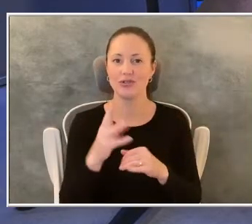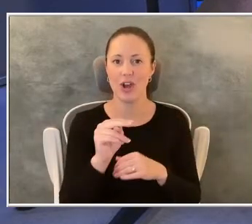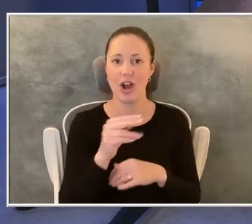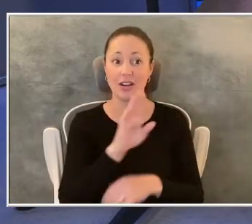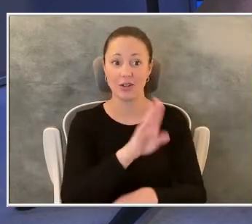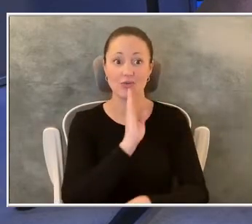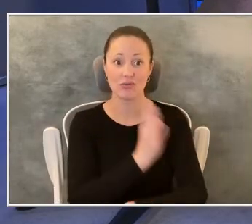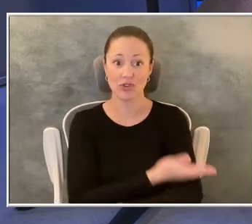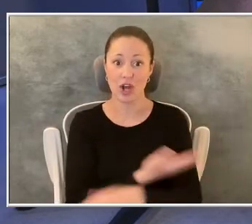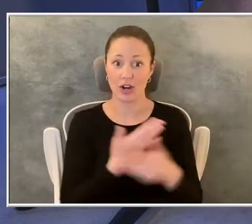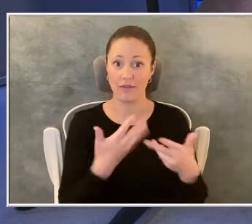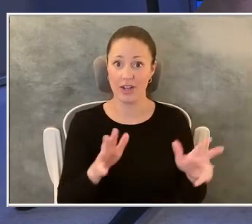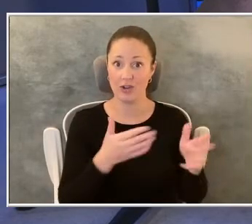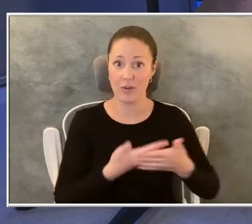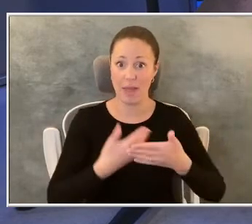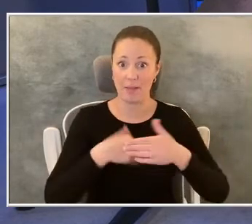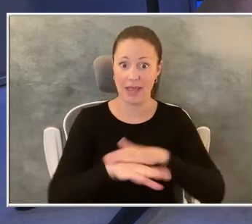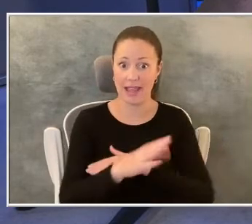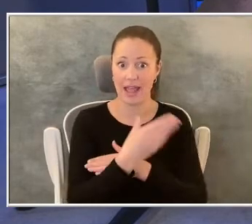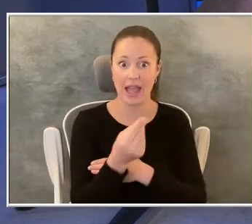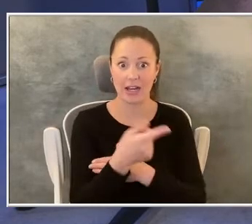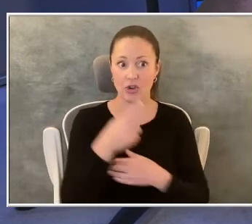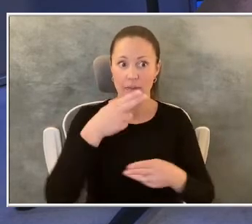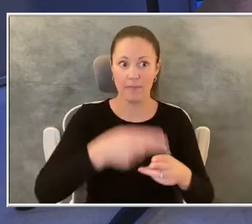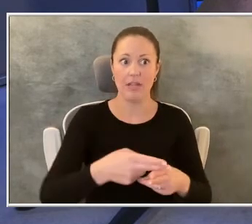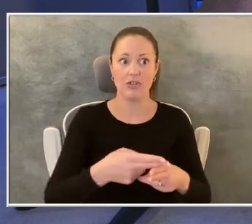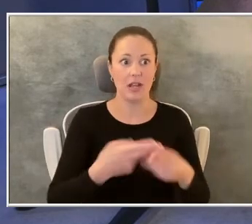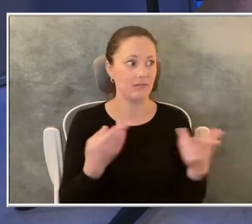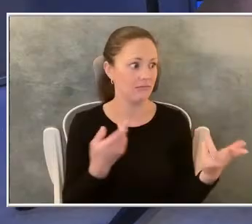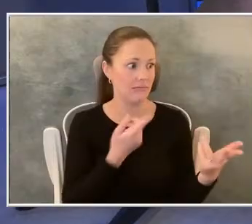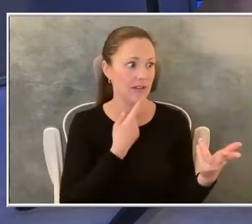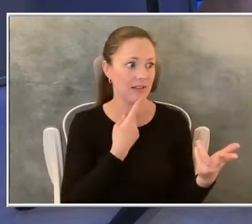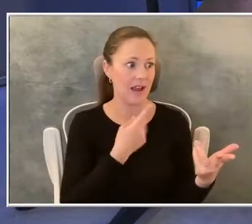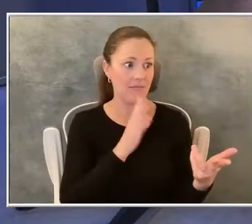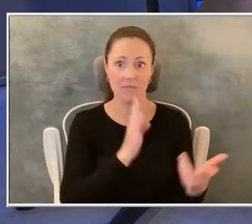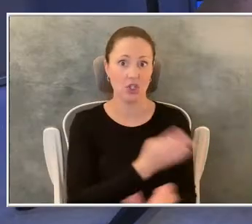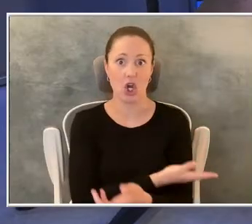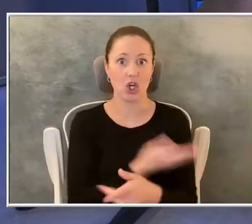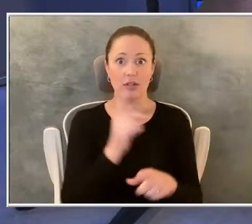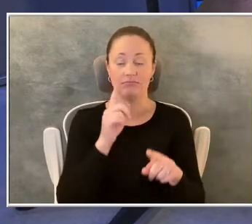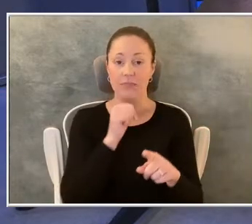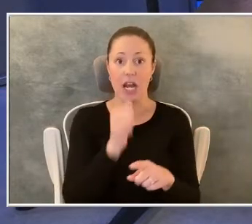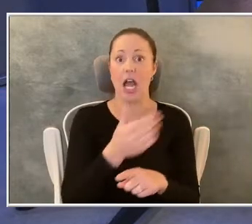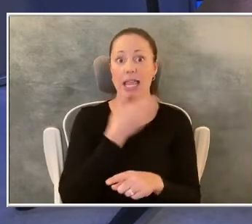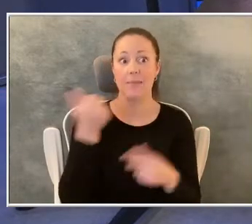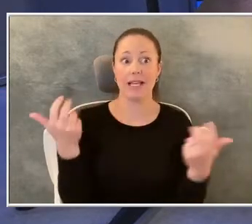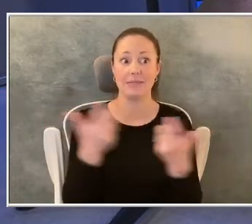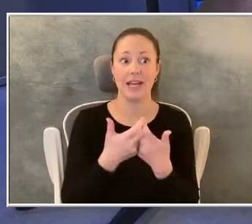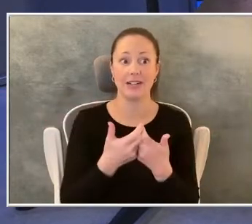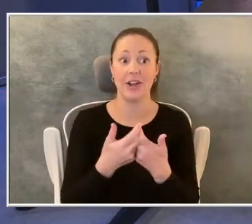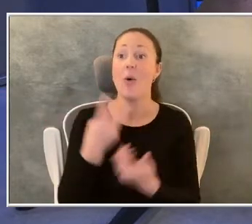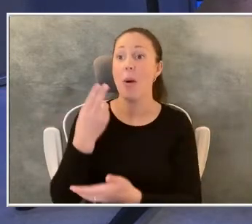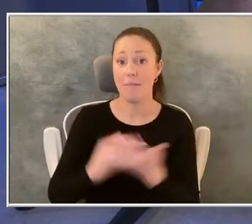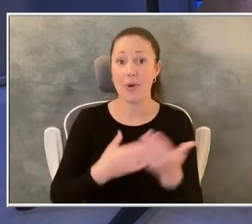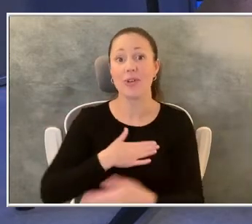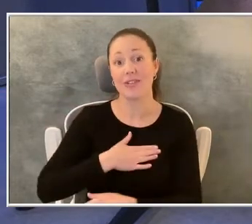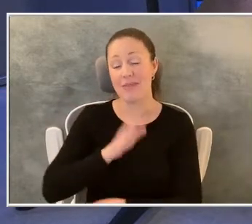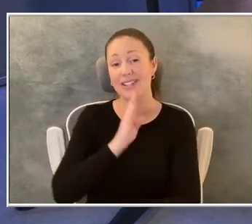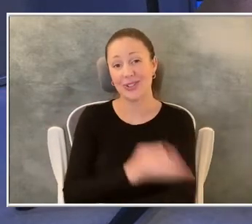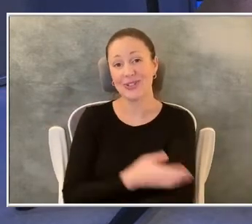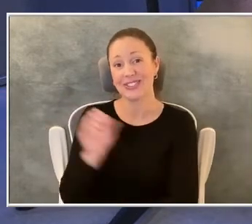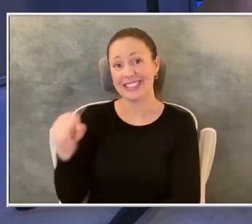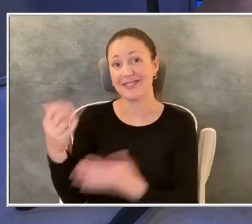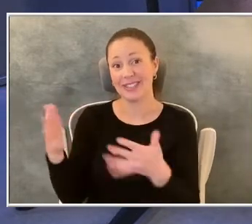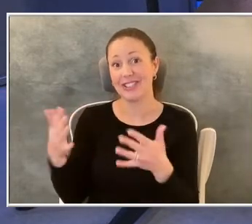and you just mentioned in conversation that she happened to not be the best match because Both of my girls had kids. Right. So right. you said because they had kids,